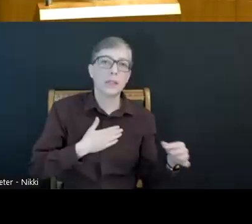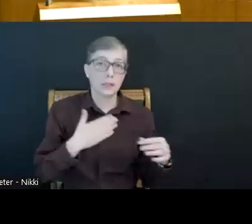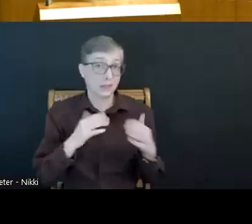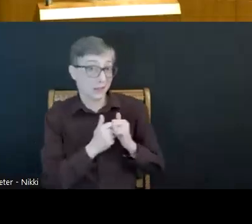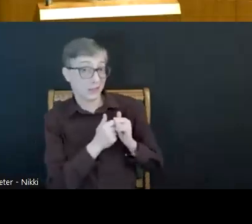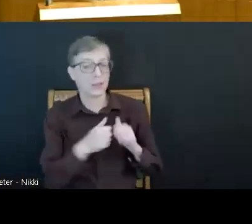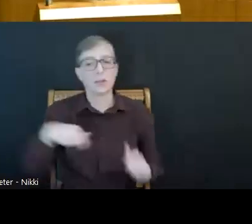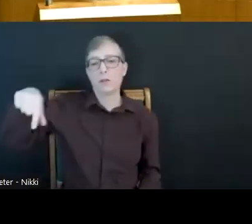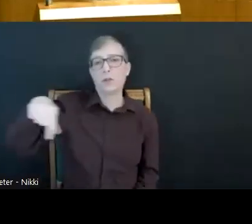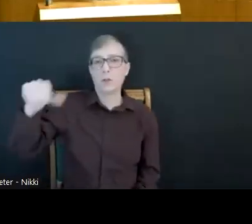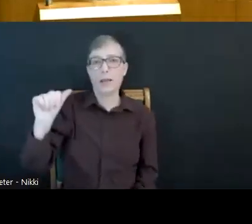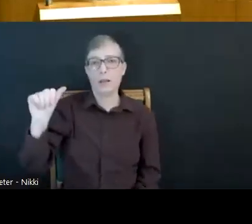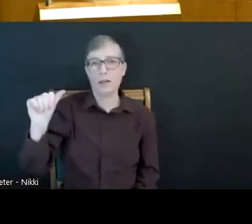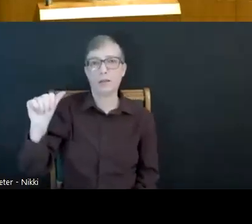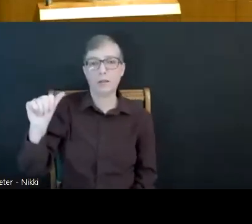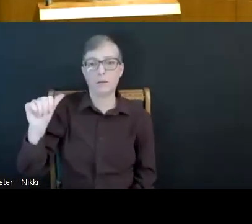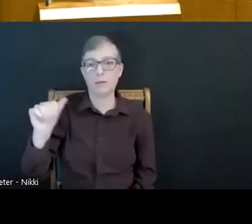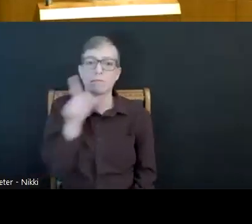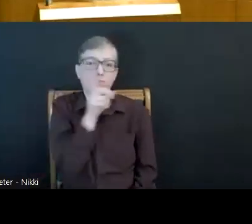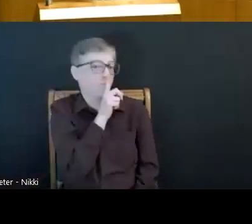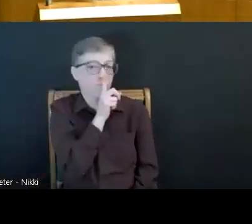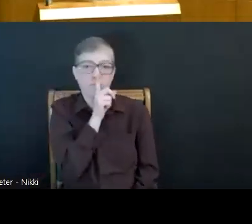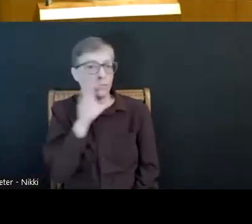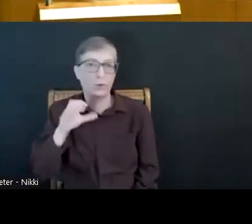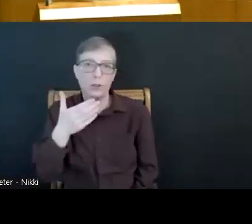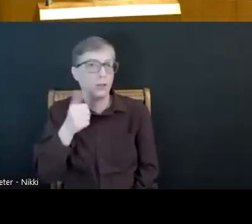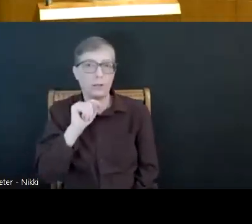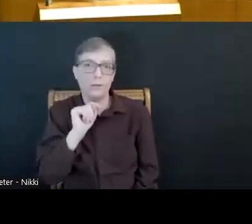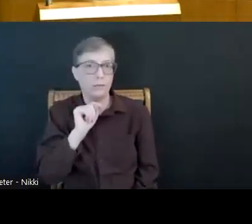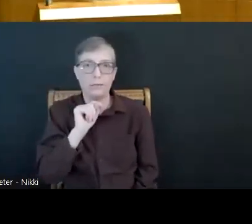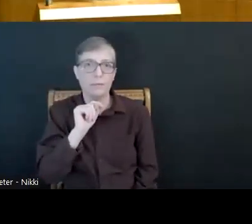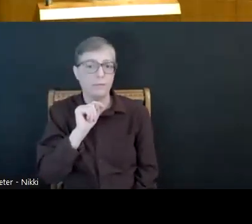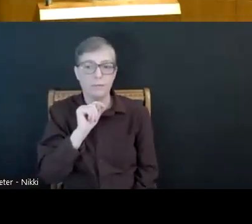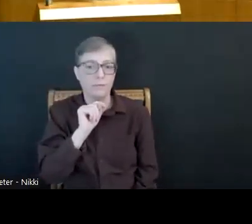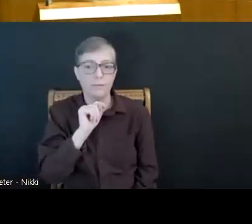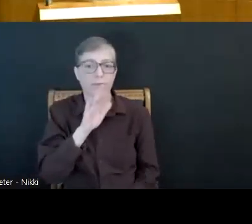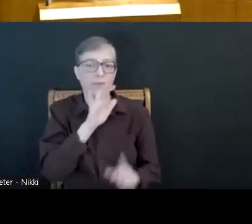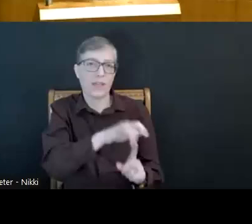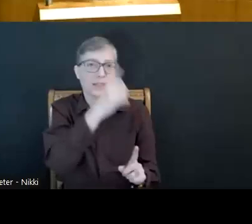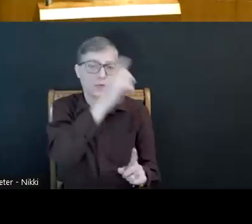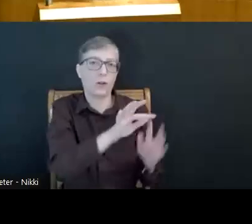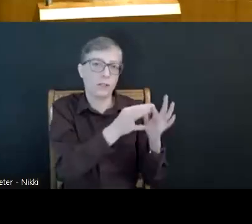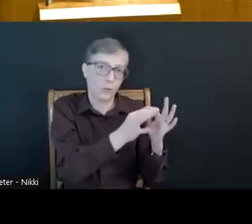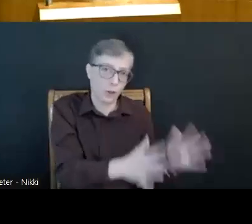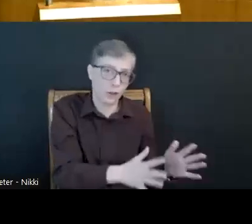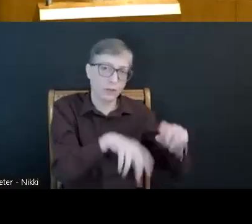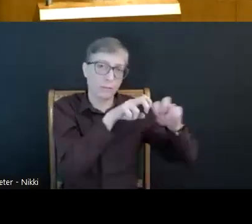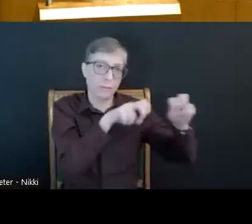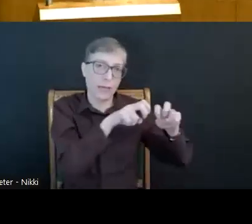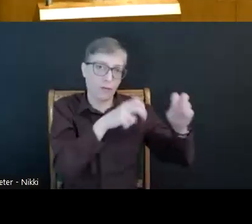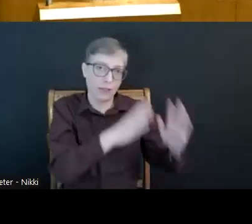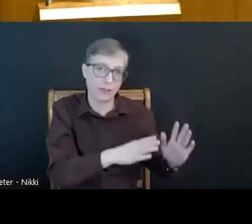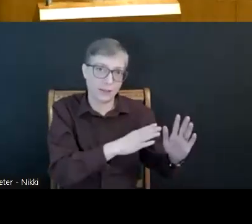submit those. Don't use the chat, which is reserved for the interpreters and the panel.